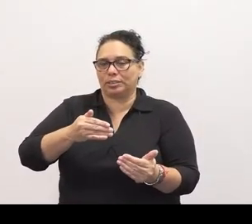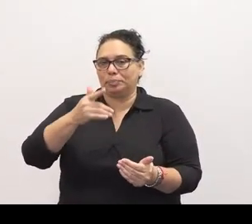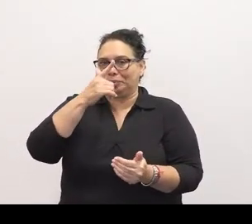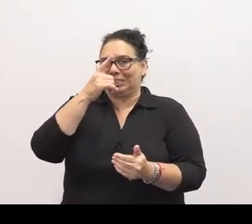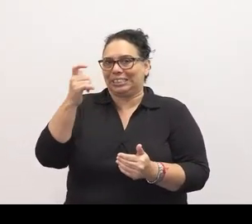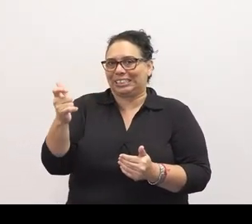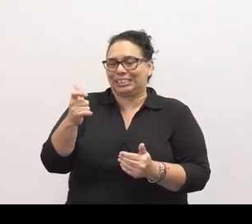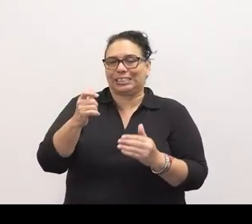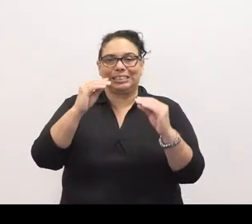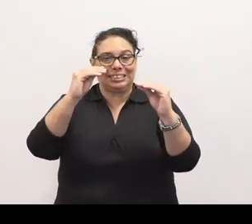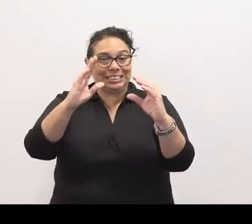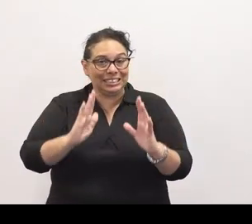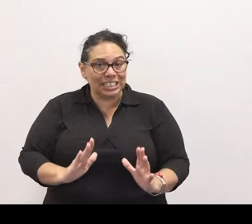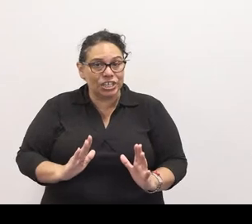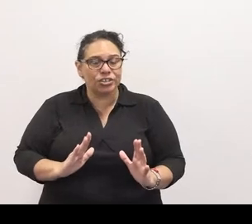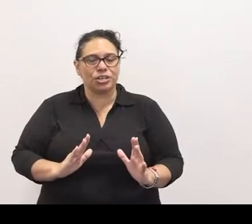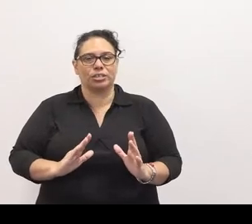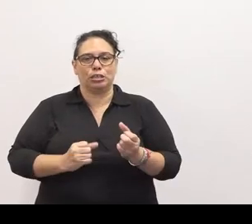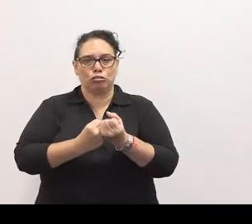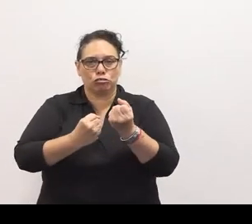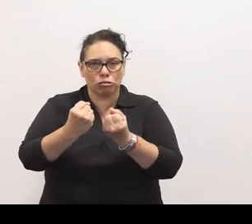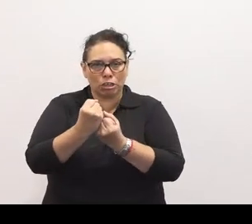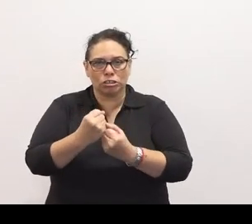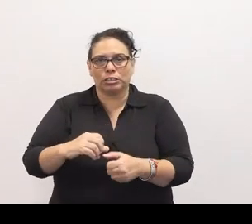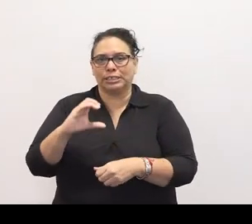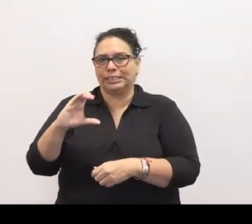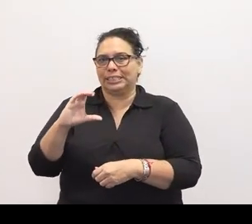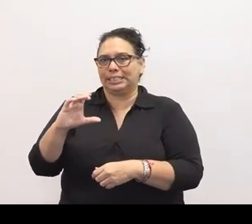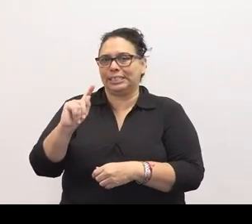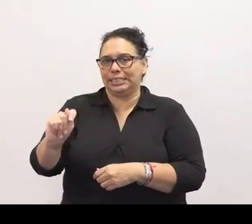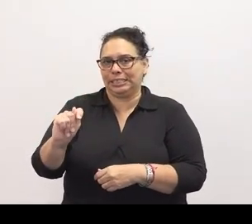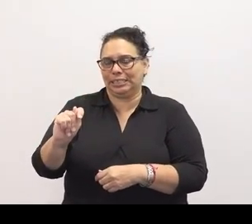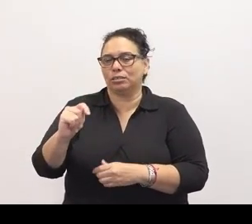to the teachers and the structure of the CCT program.